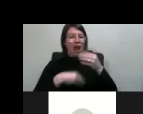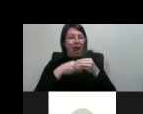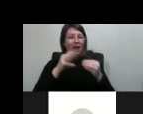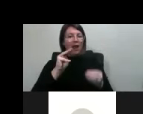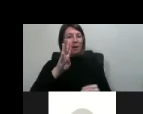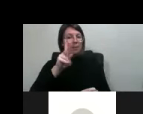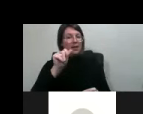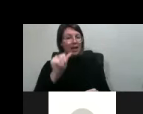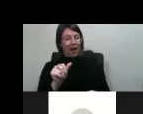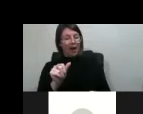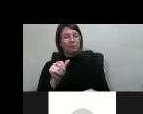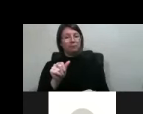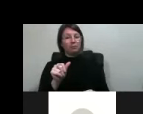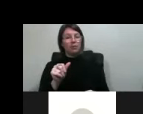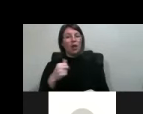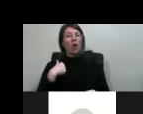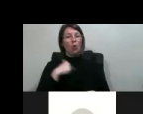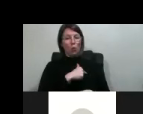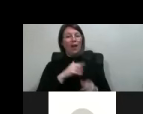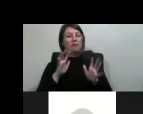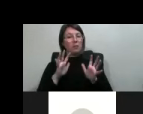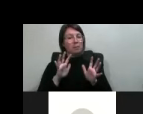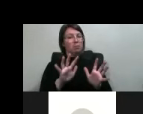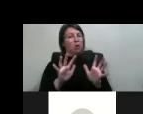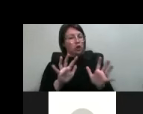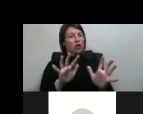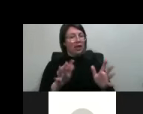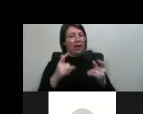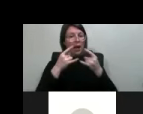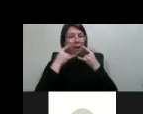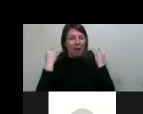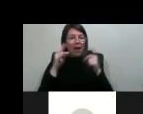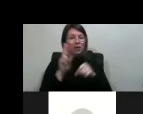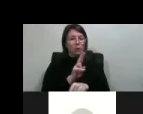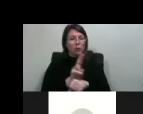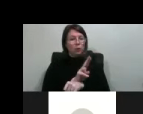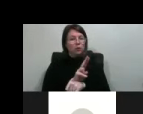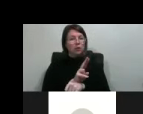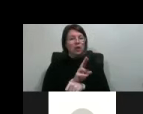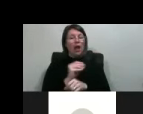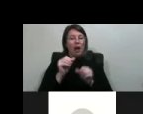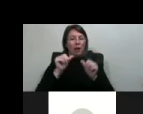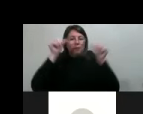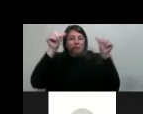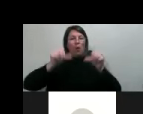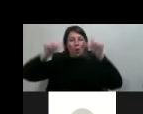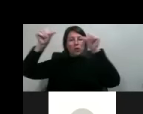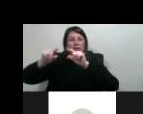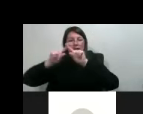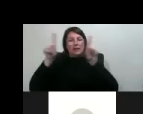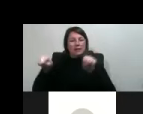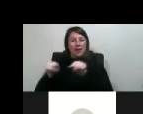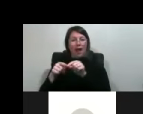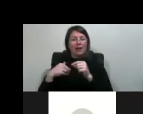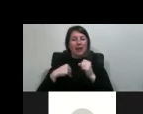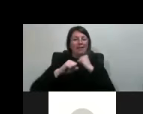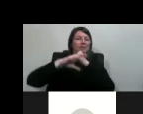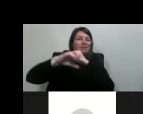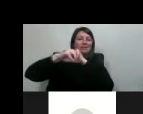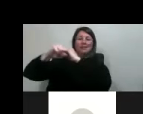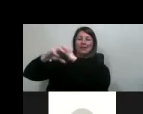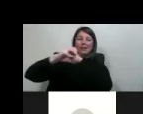MBTA, we have been pushing mask wearing, and we've been putting signs, and we actually have a campaign around